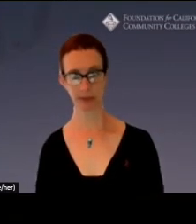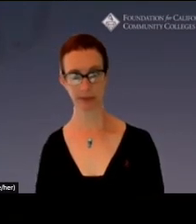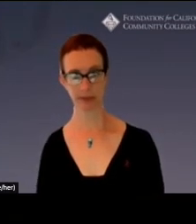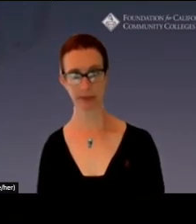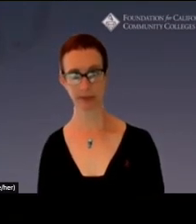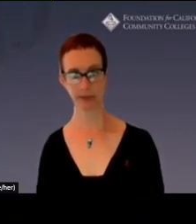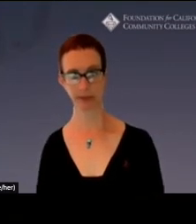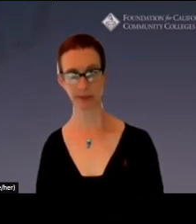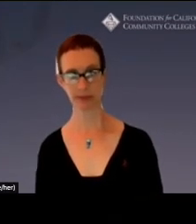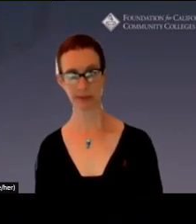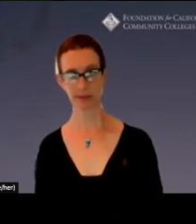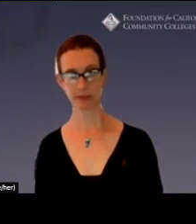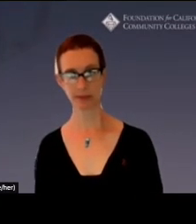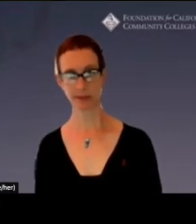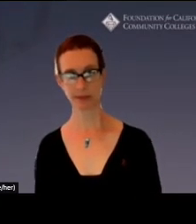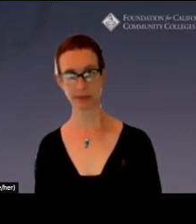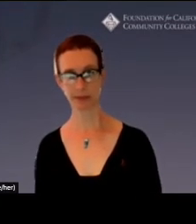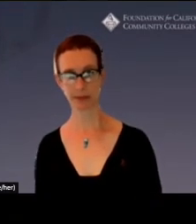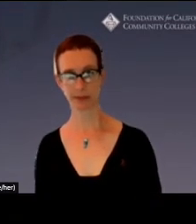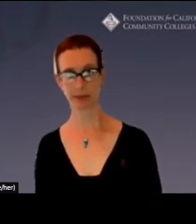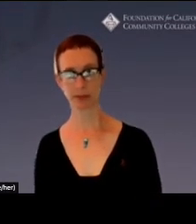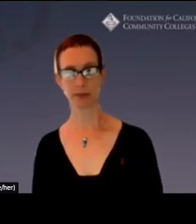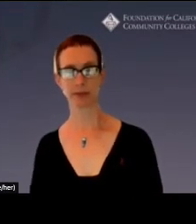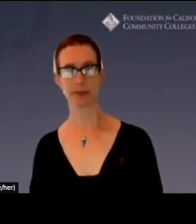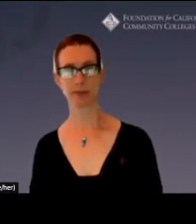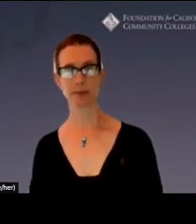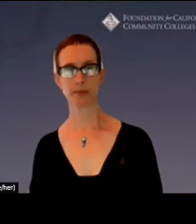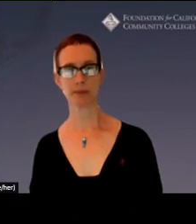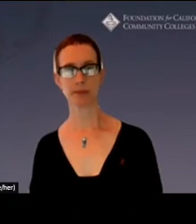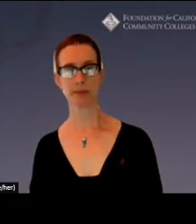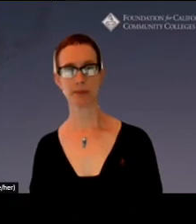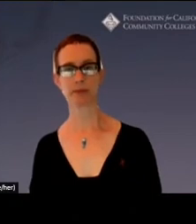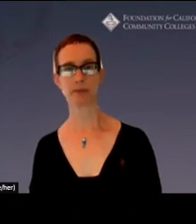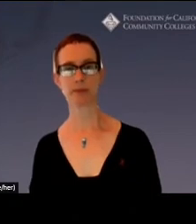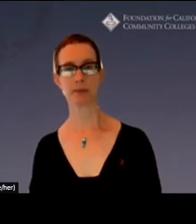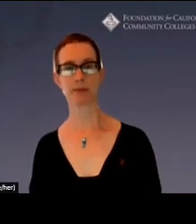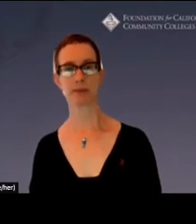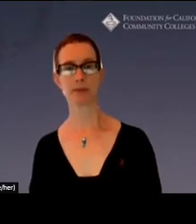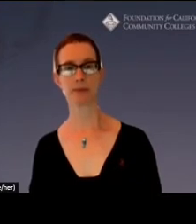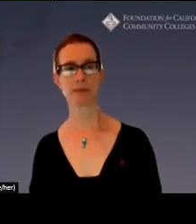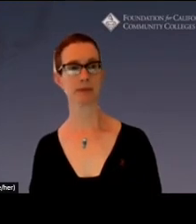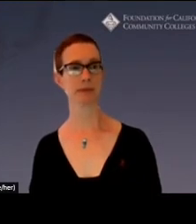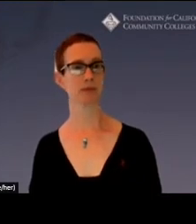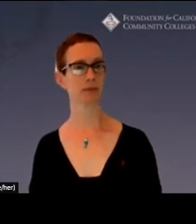is not a specific requirement for matching funds.